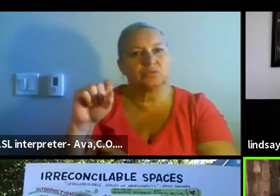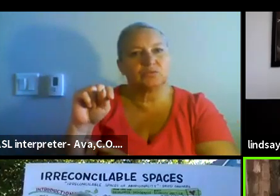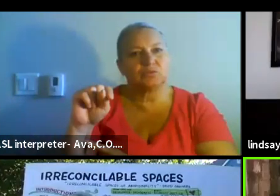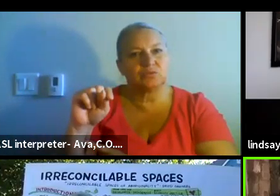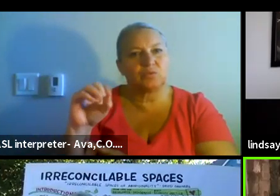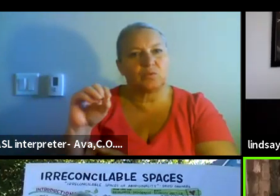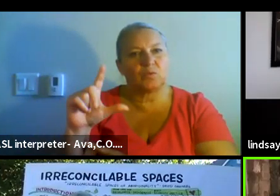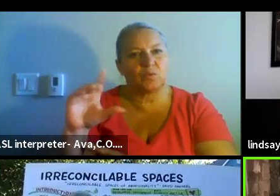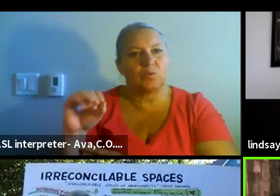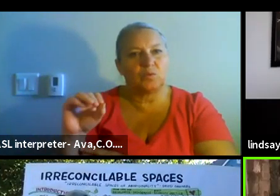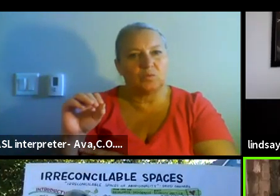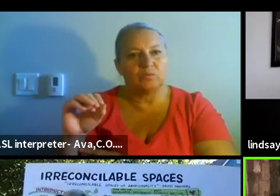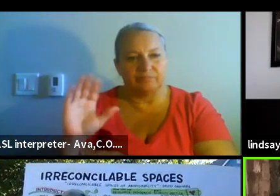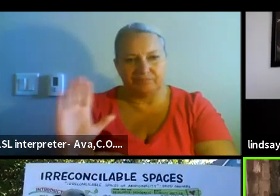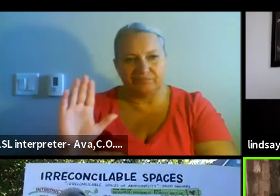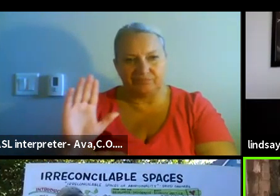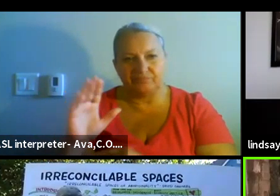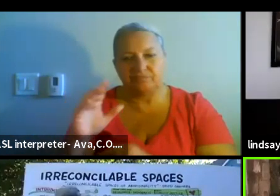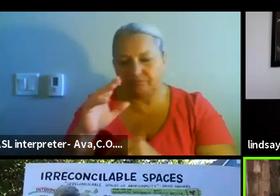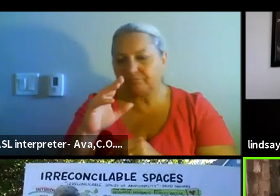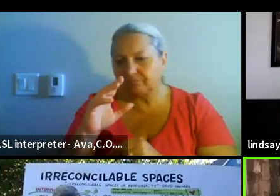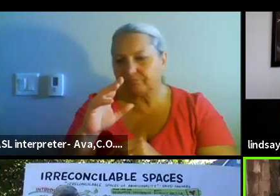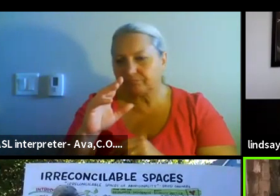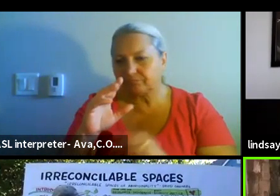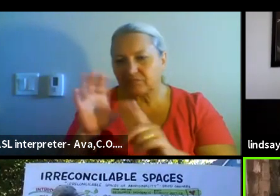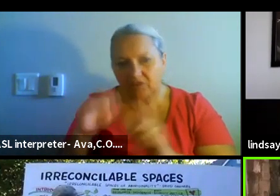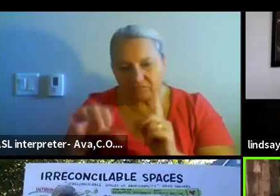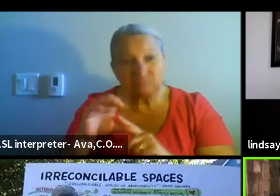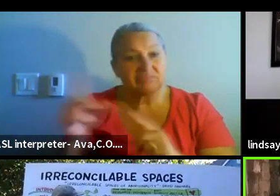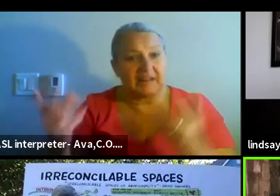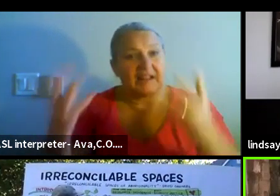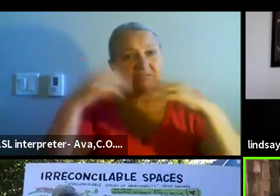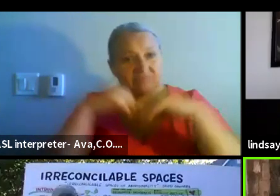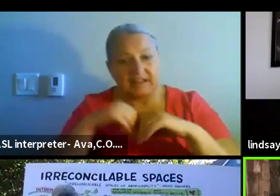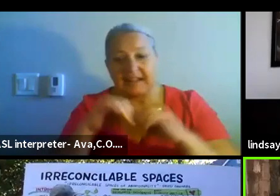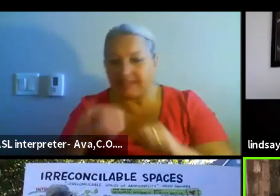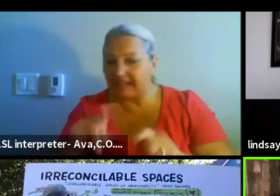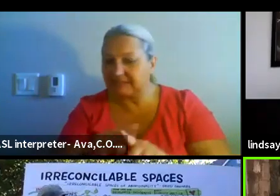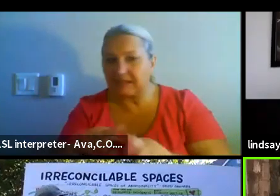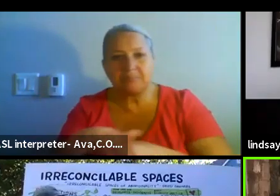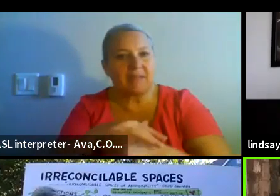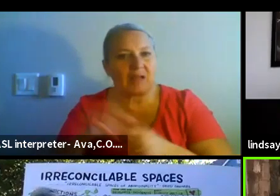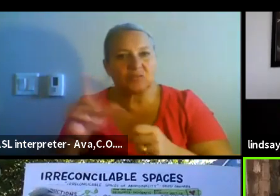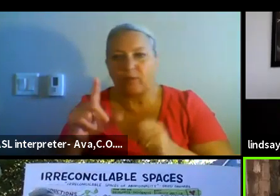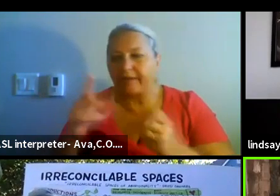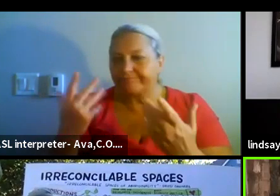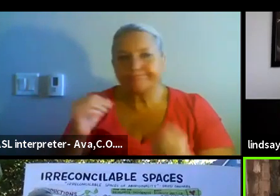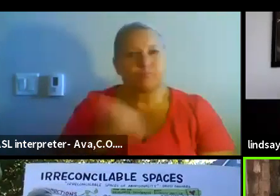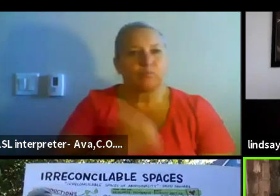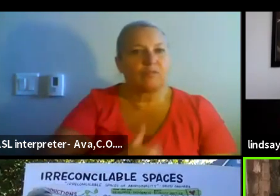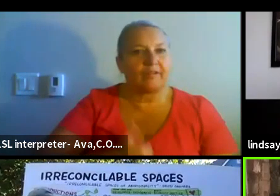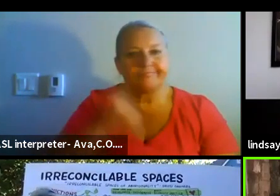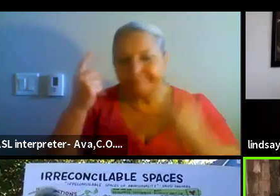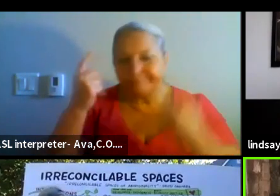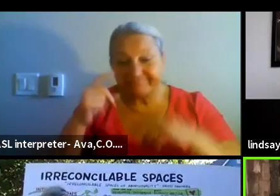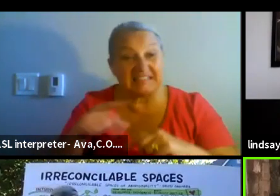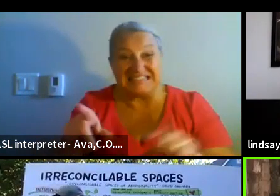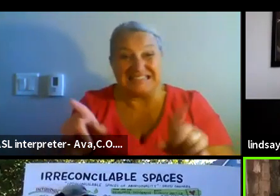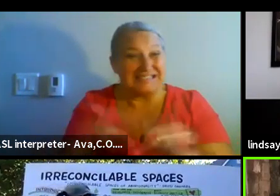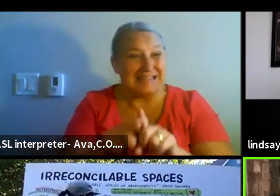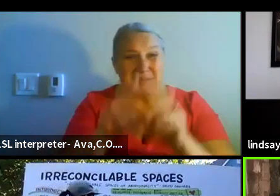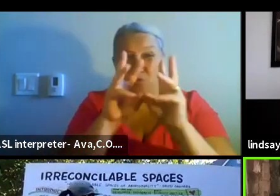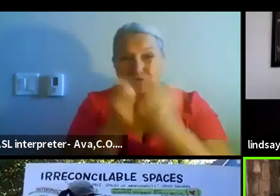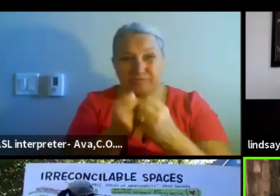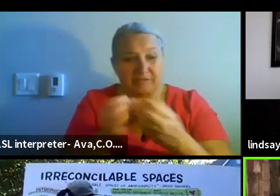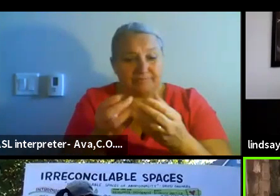were conducted in Irreconcilable Space. Everybody got the same workshops, but separately,